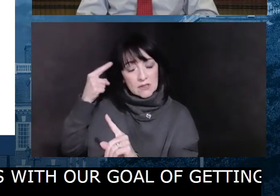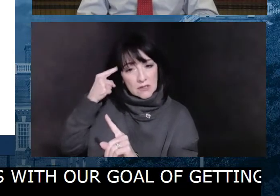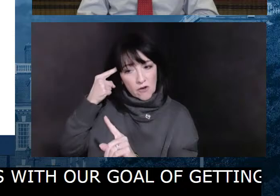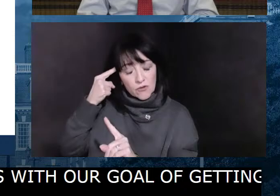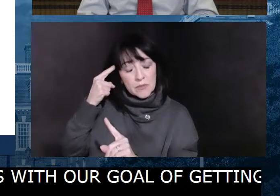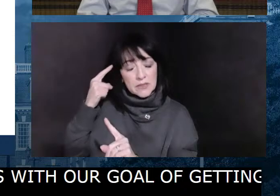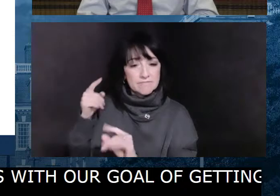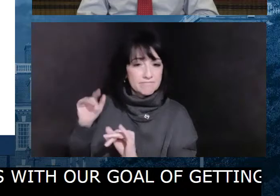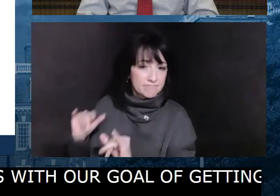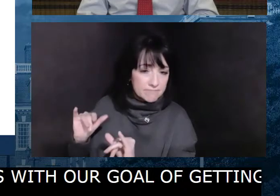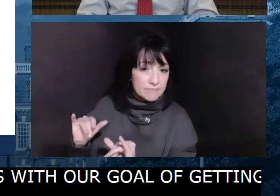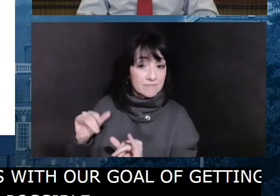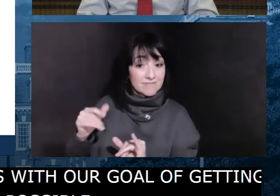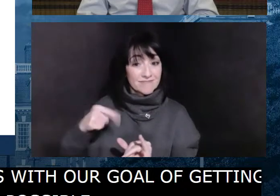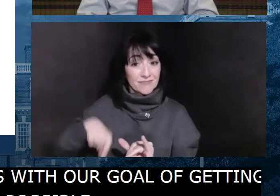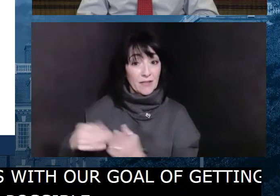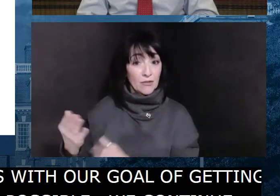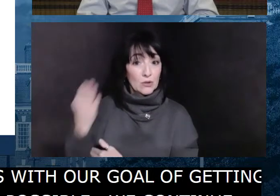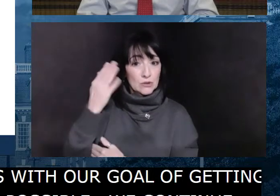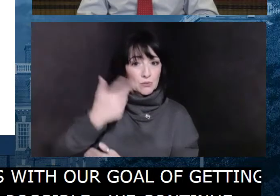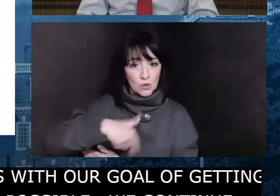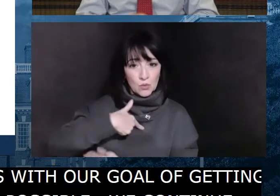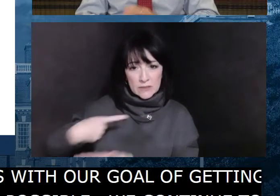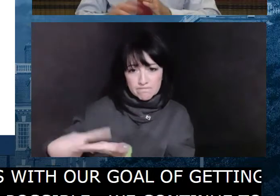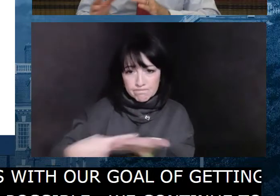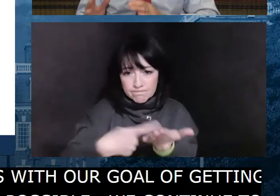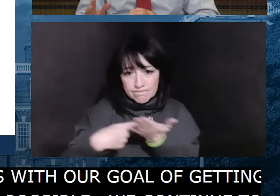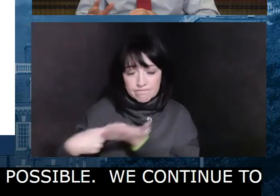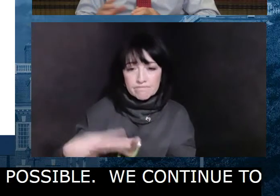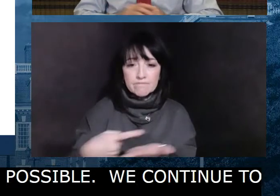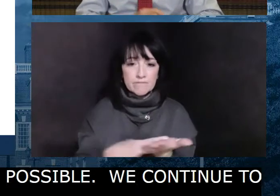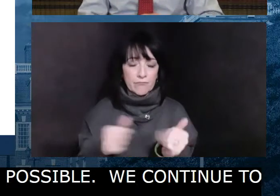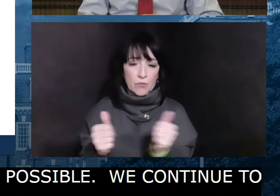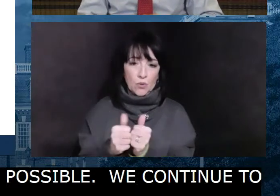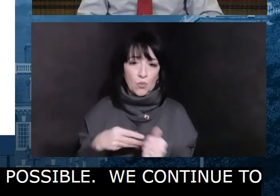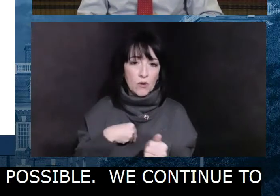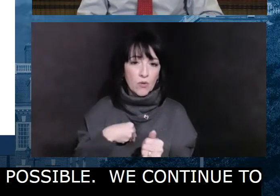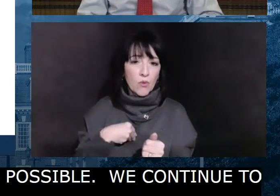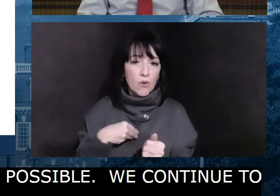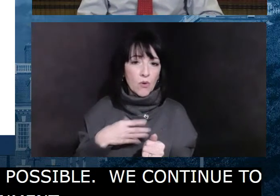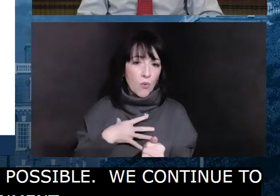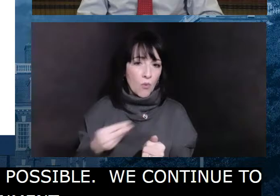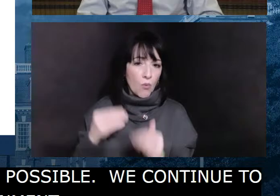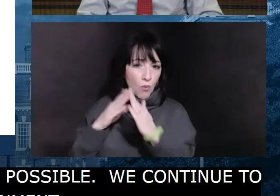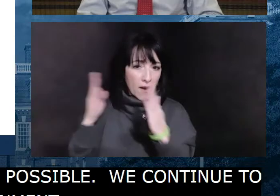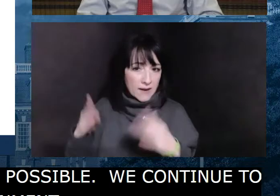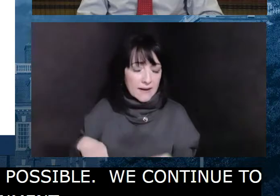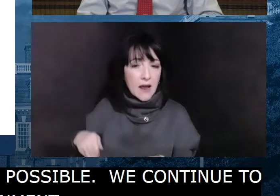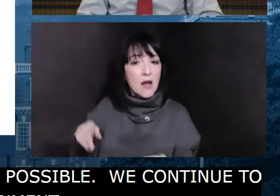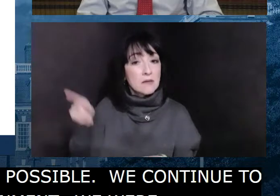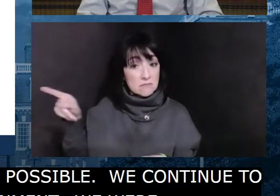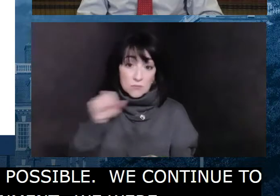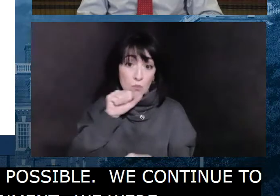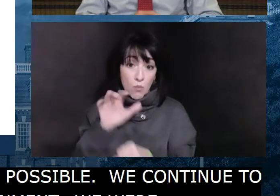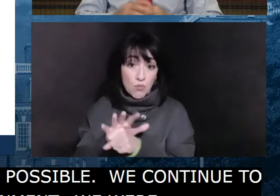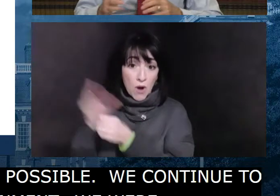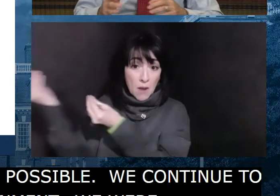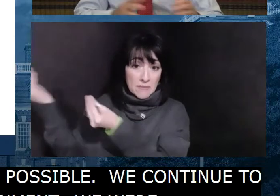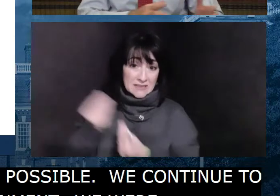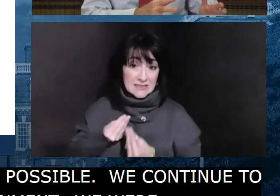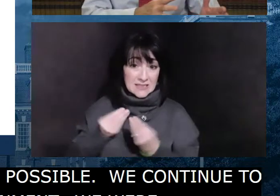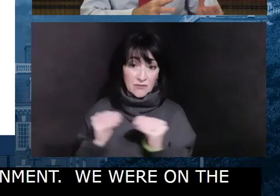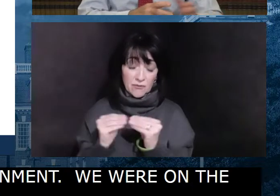House call this morning, alerted to the fact that we will get some additional supply They are directing